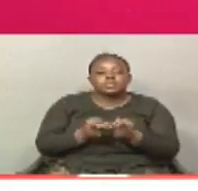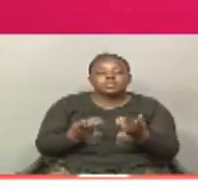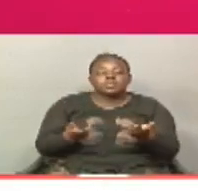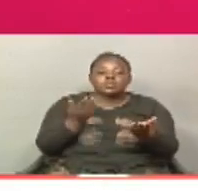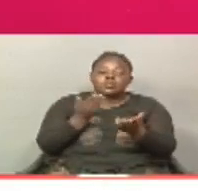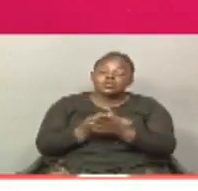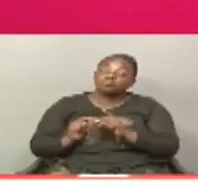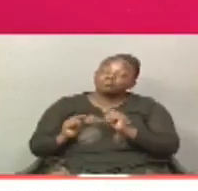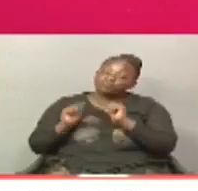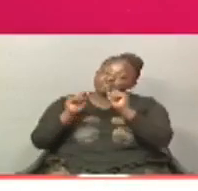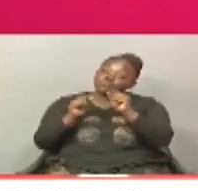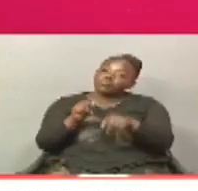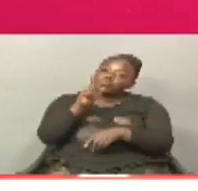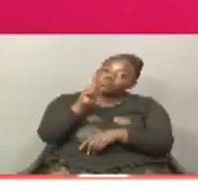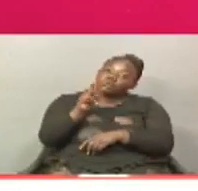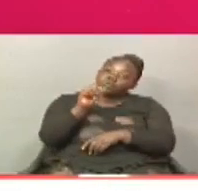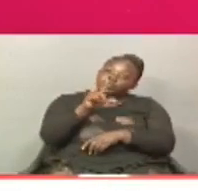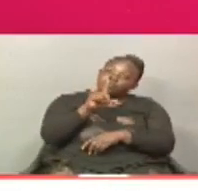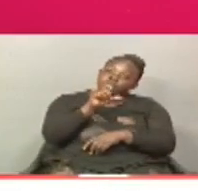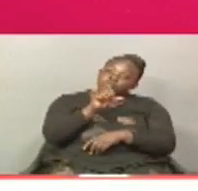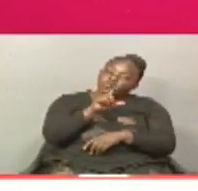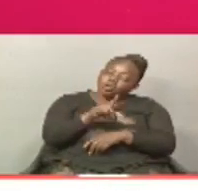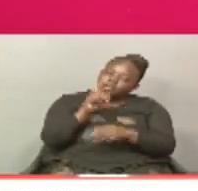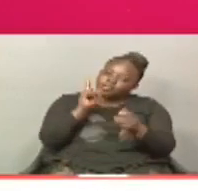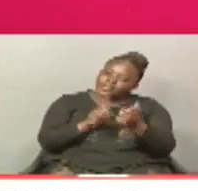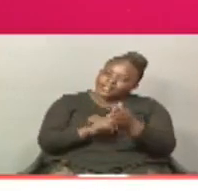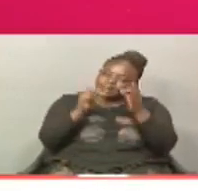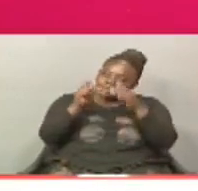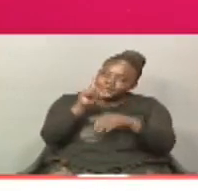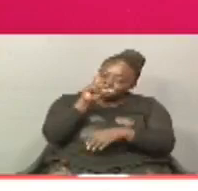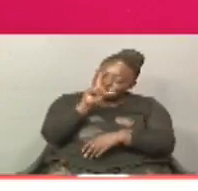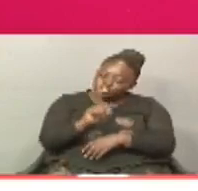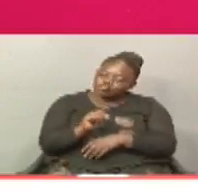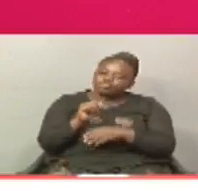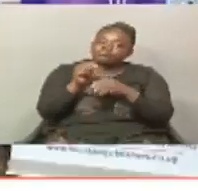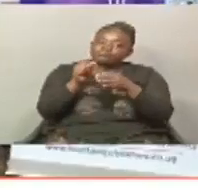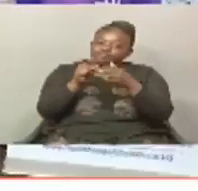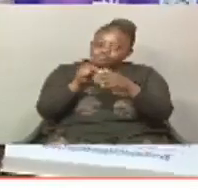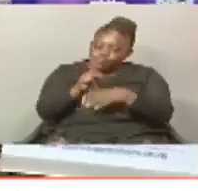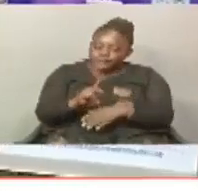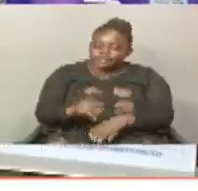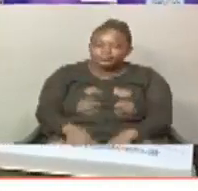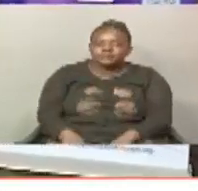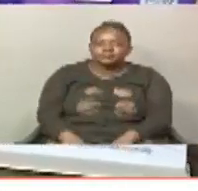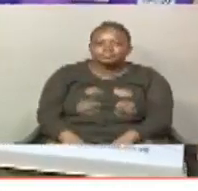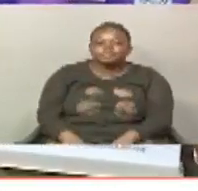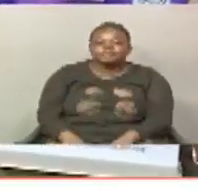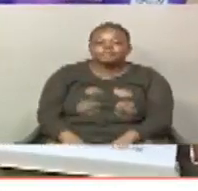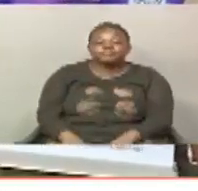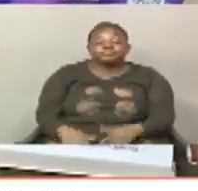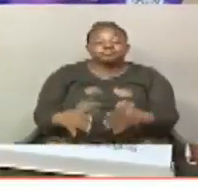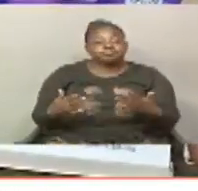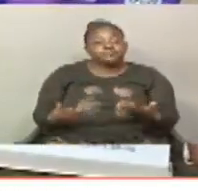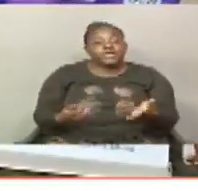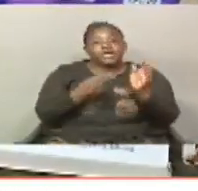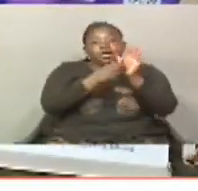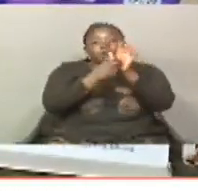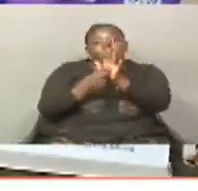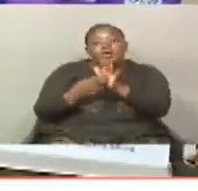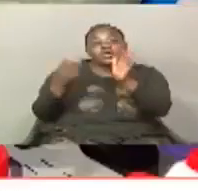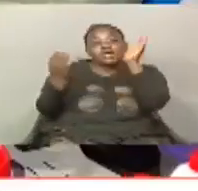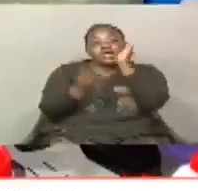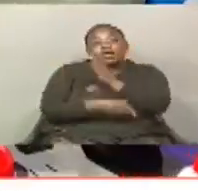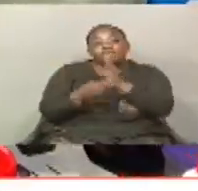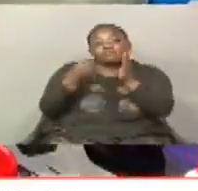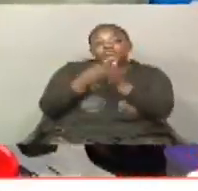Bakusabye okugenda ekkololo weefunire ku bintu ku bbeeyi eya wansi. Omwoleso gwa Harvest Money